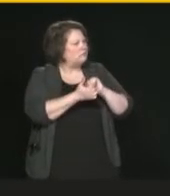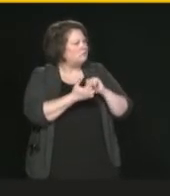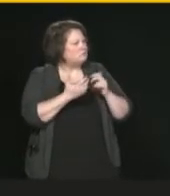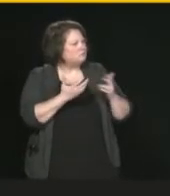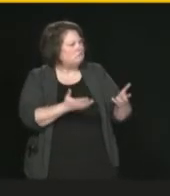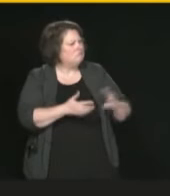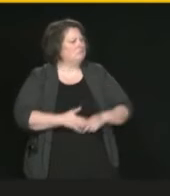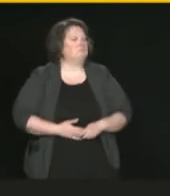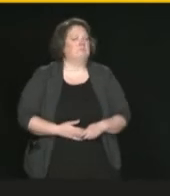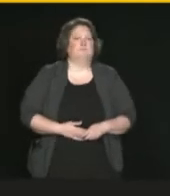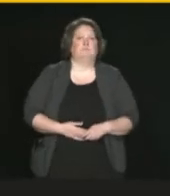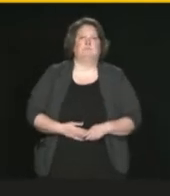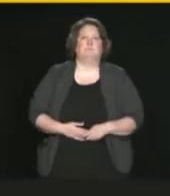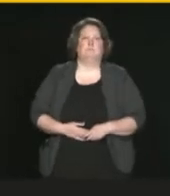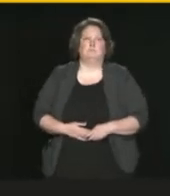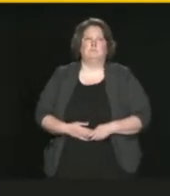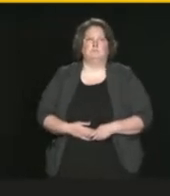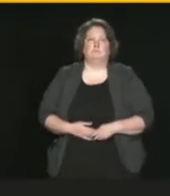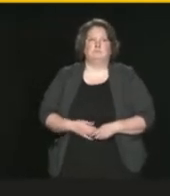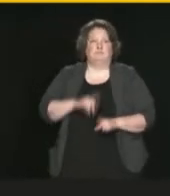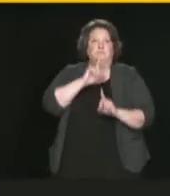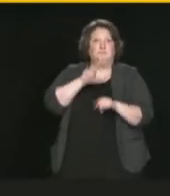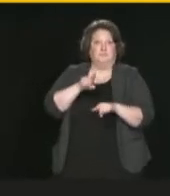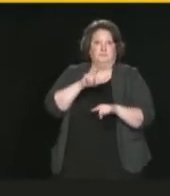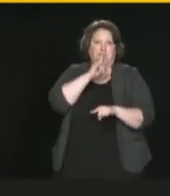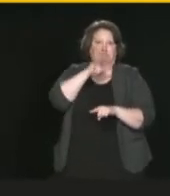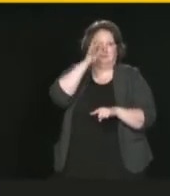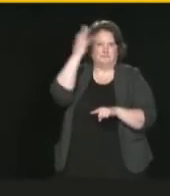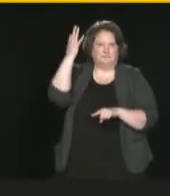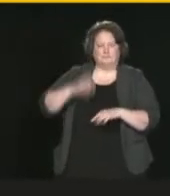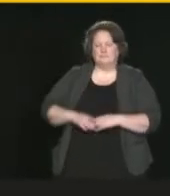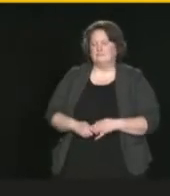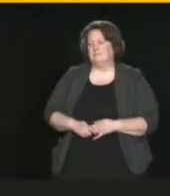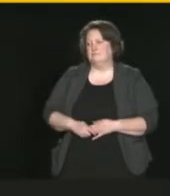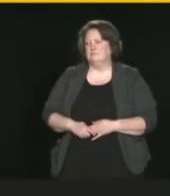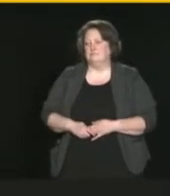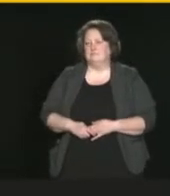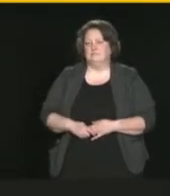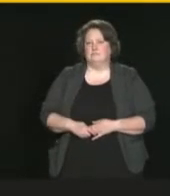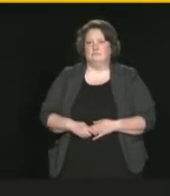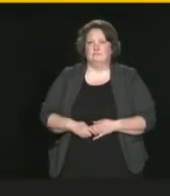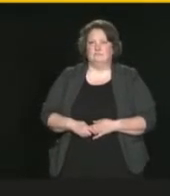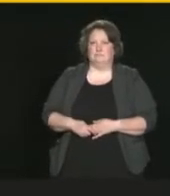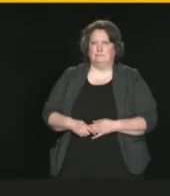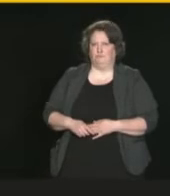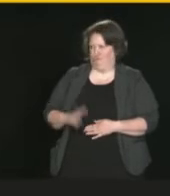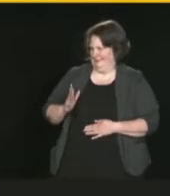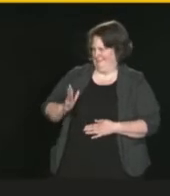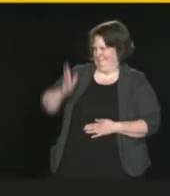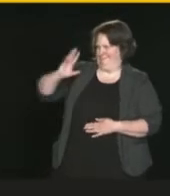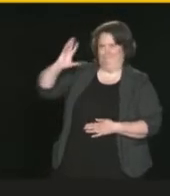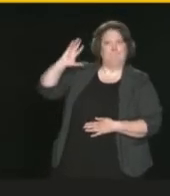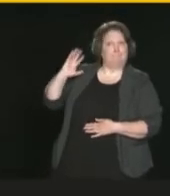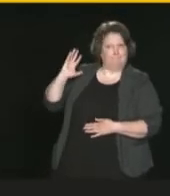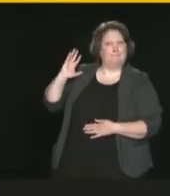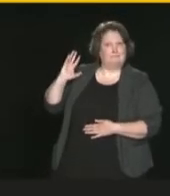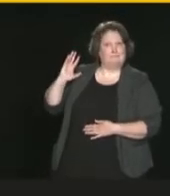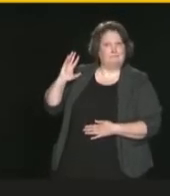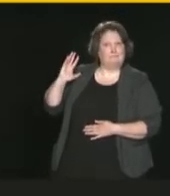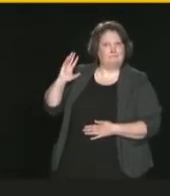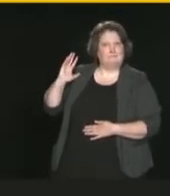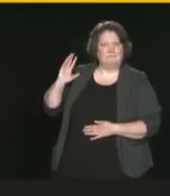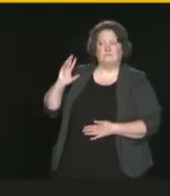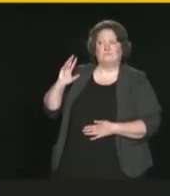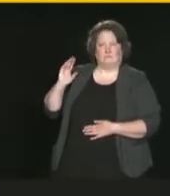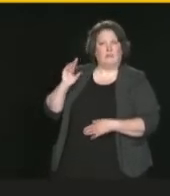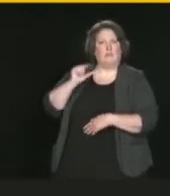it? Well, from the very beginning, we knew that the CERB would be there to